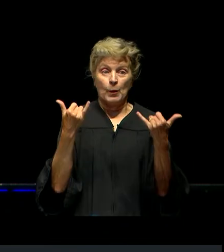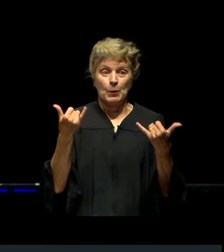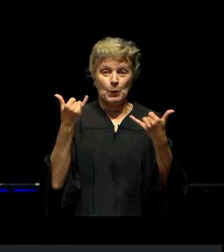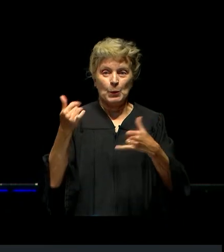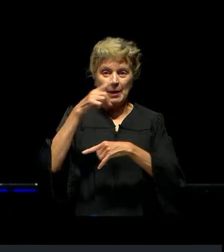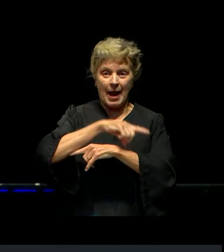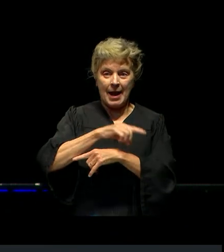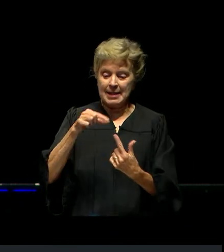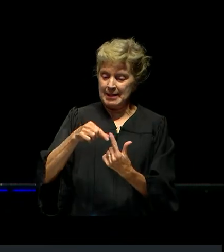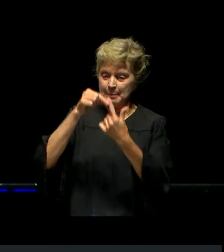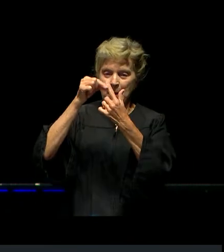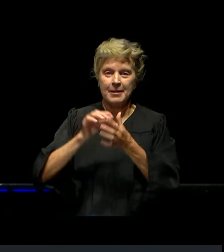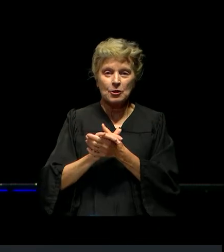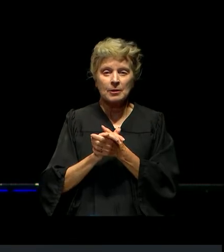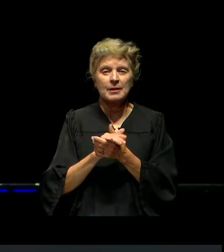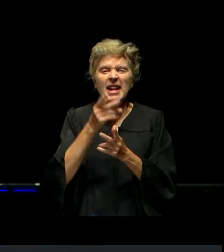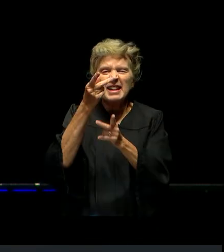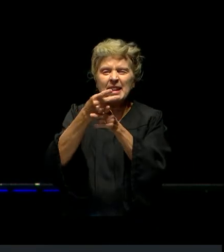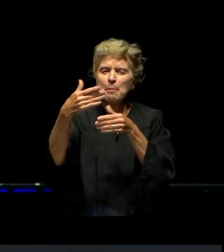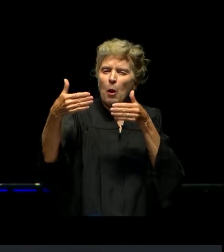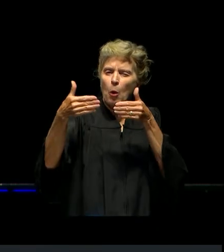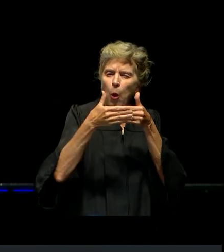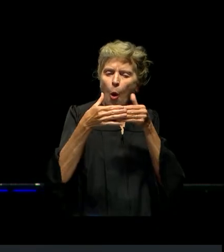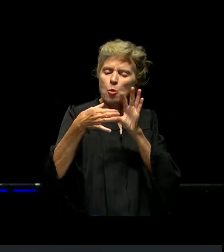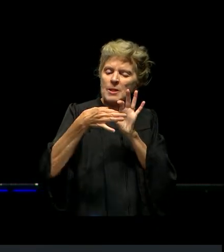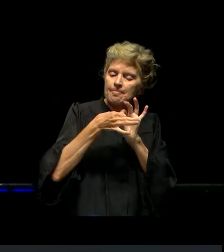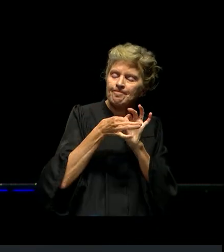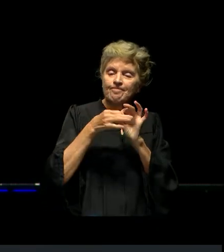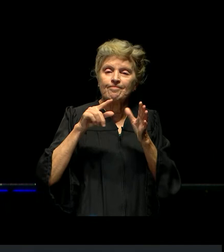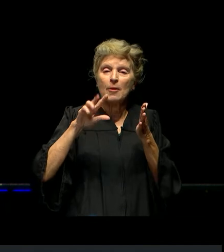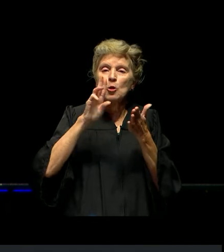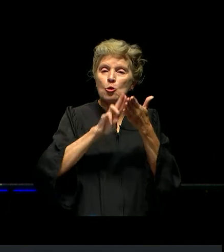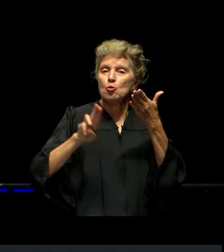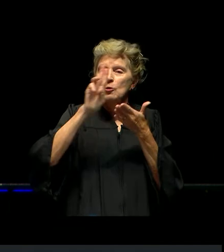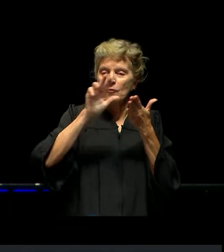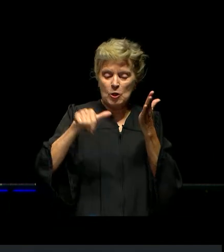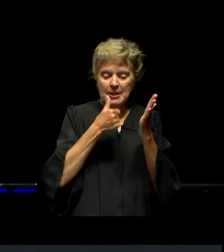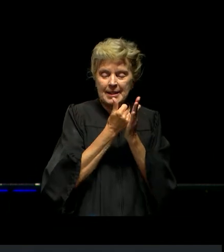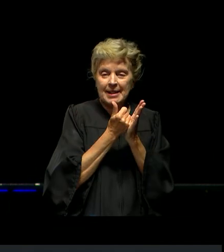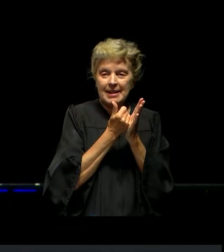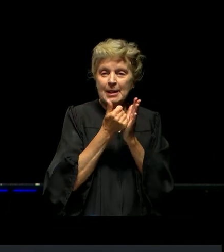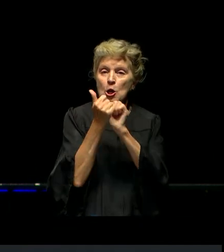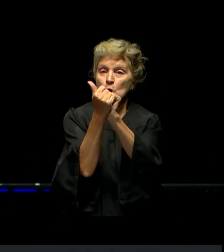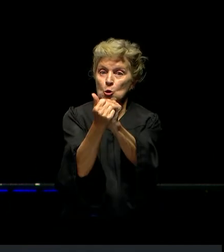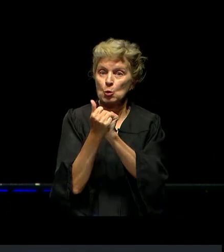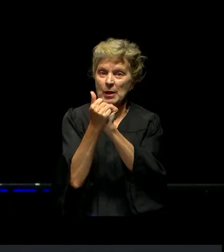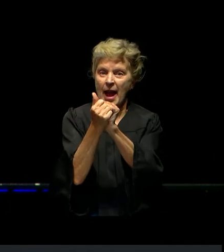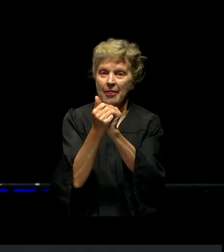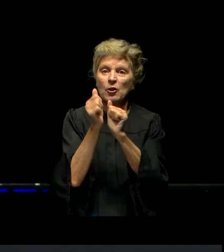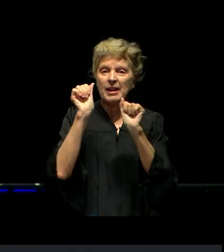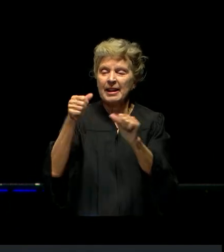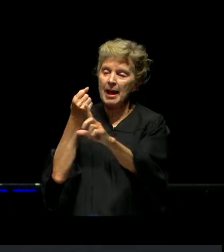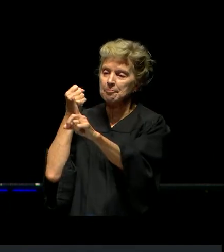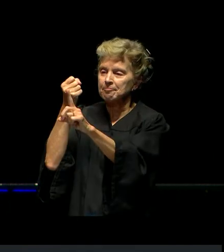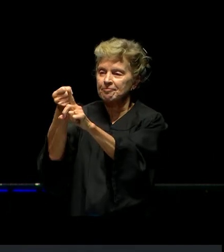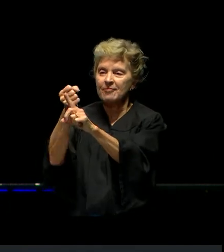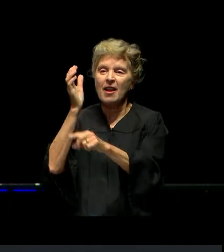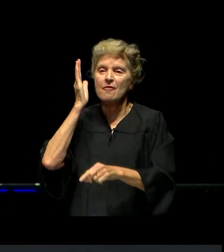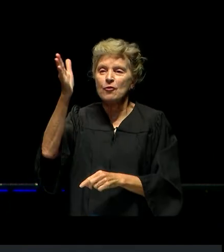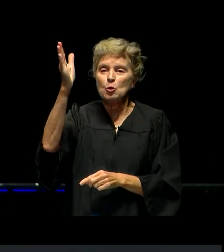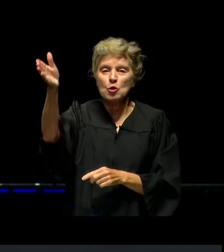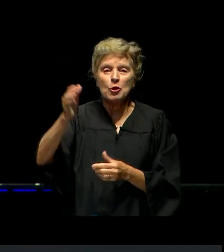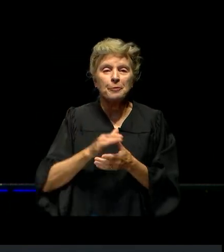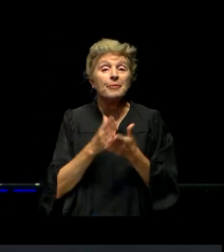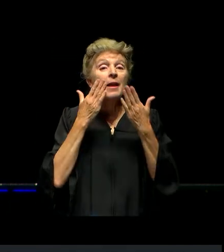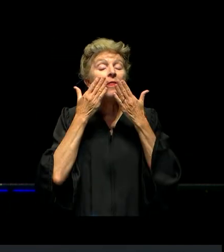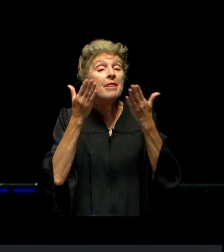day and stay close to your alma mater. For together, we will shape the future.